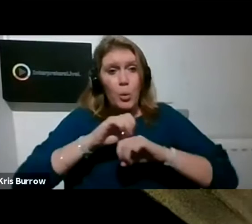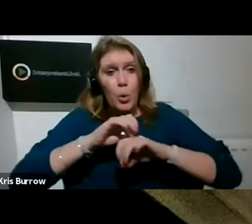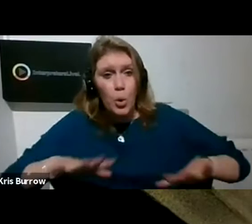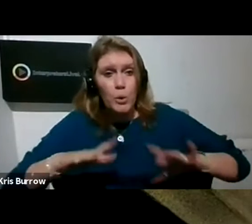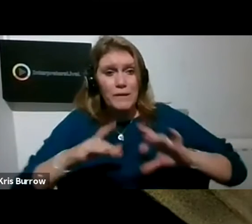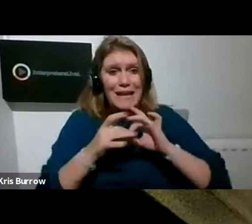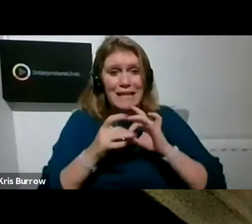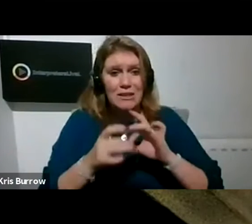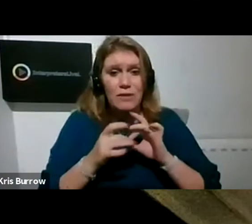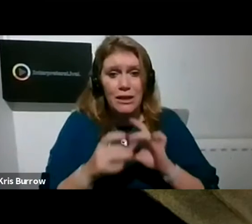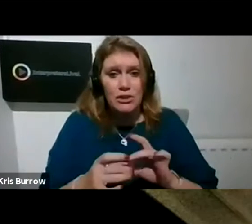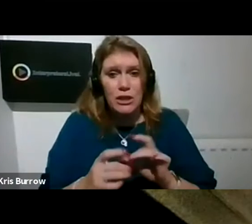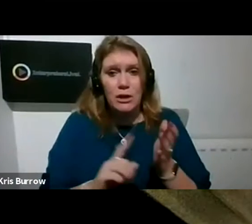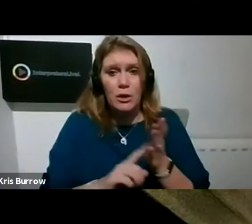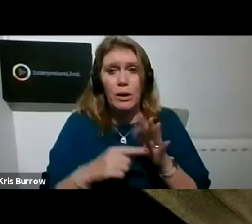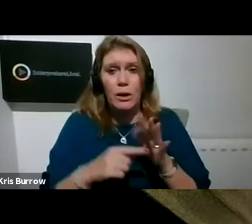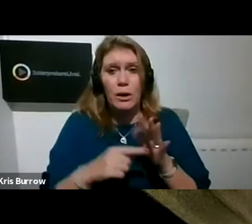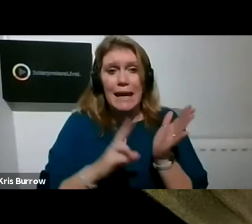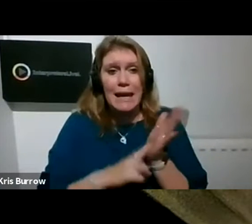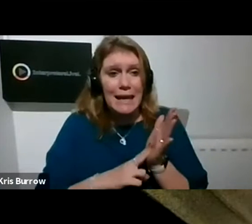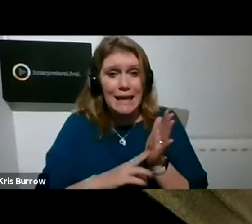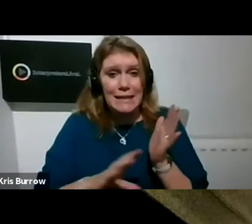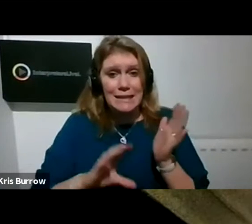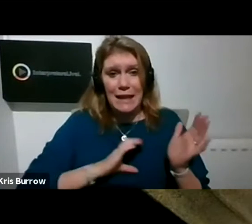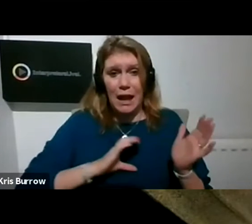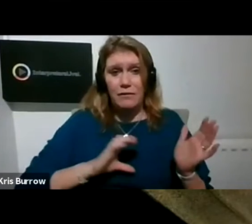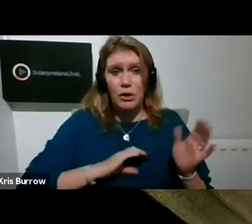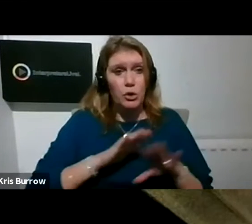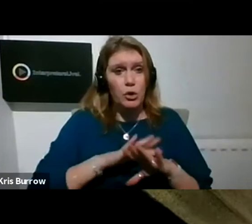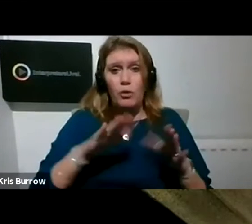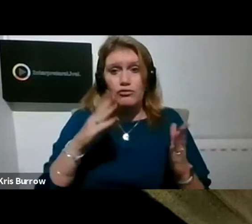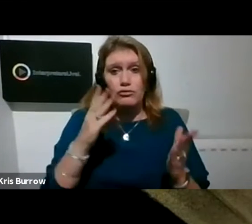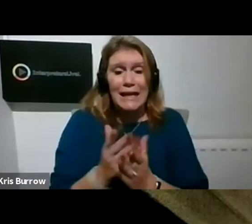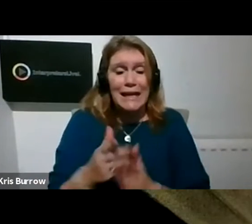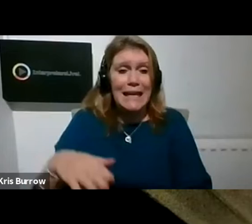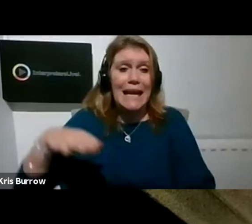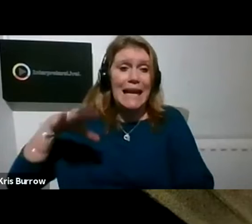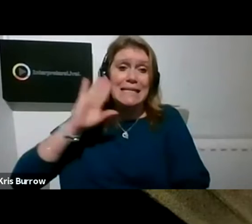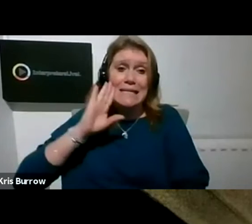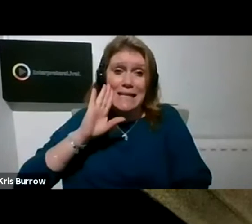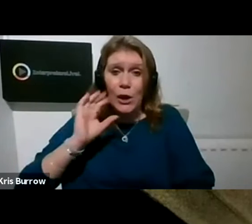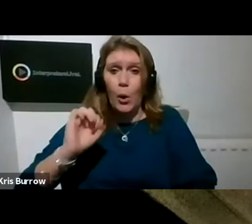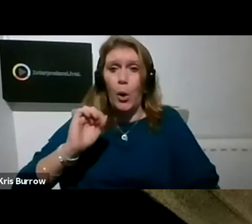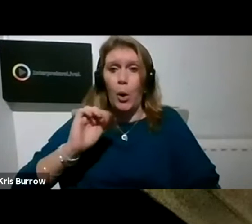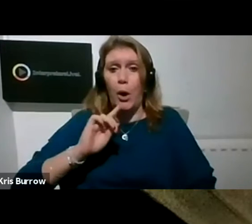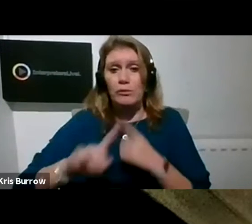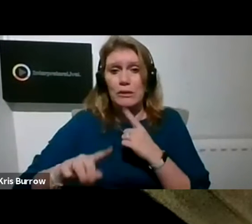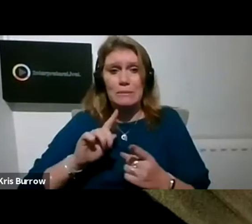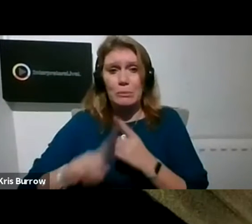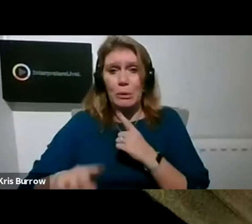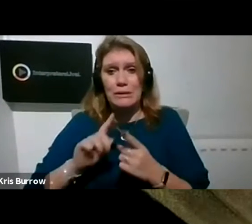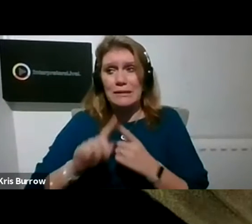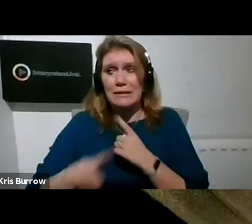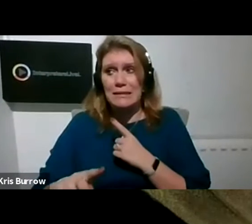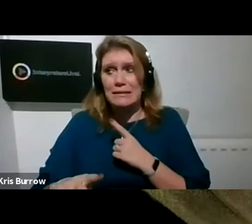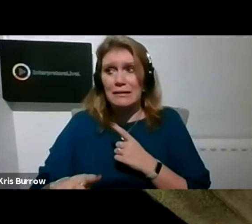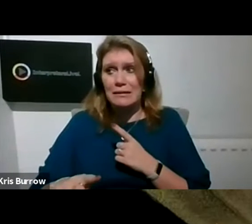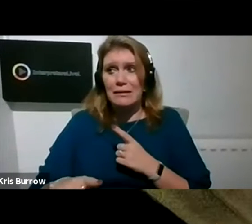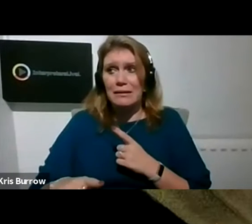albeit that Lynn's character often, you know, isn't really listening, or her responses don't, you know, that there's a lot of